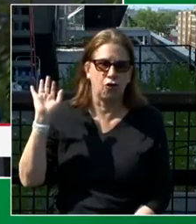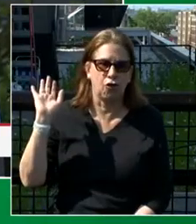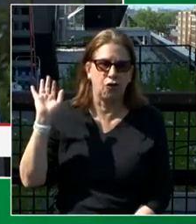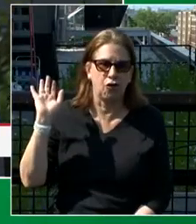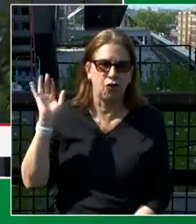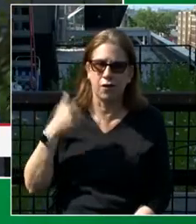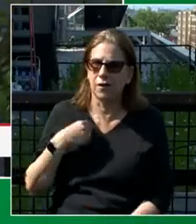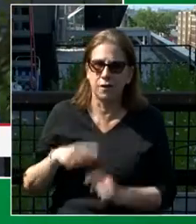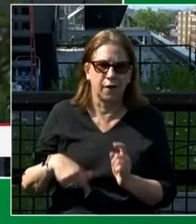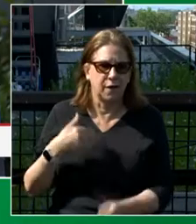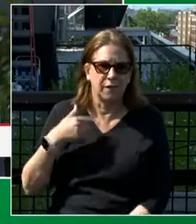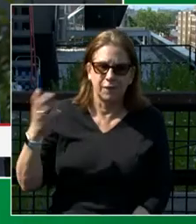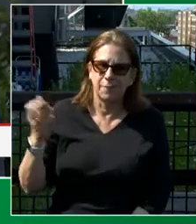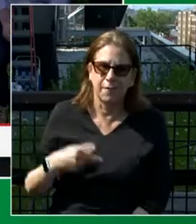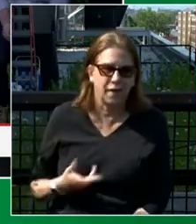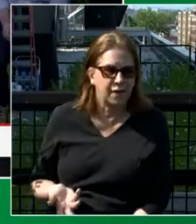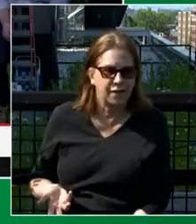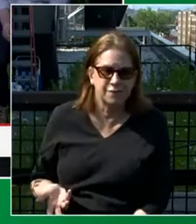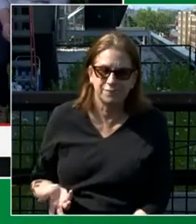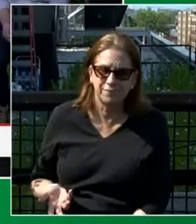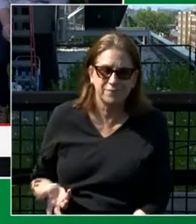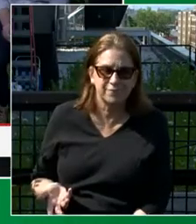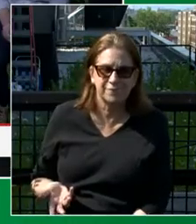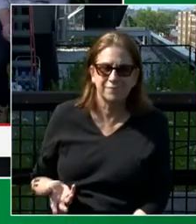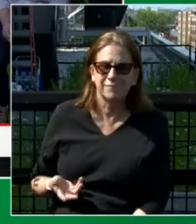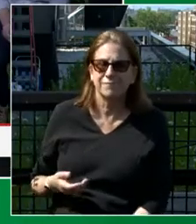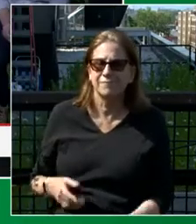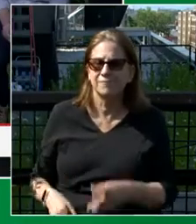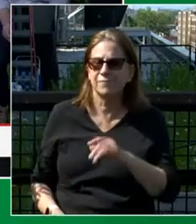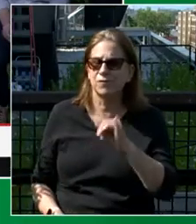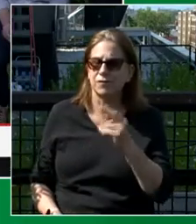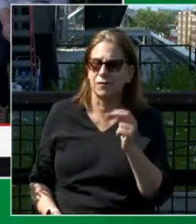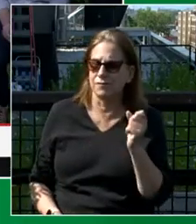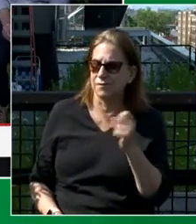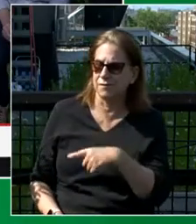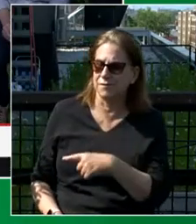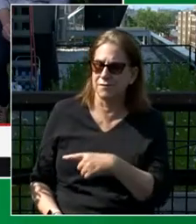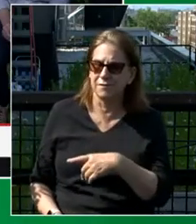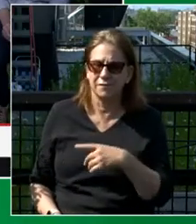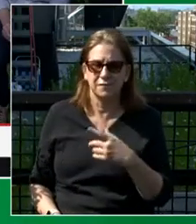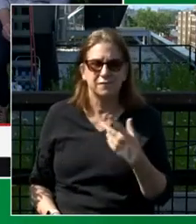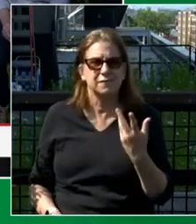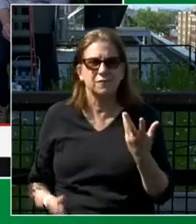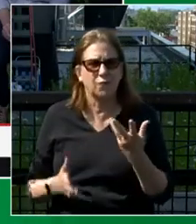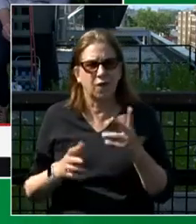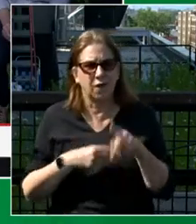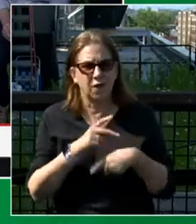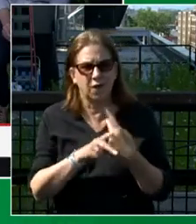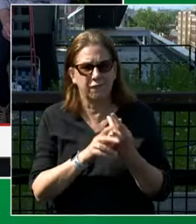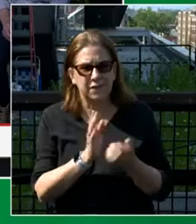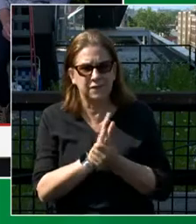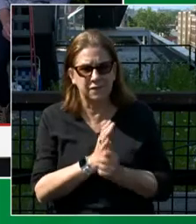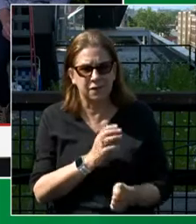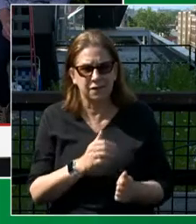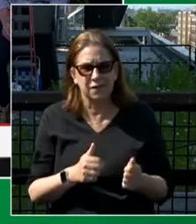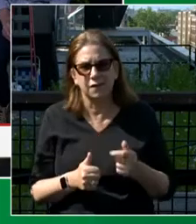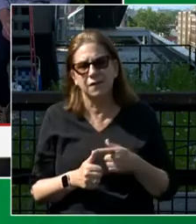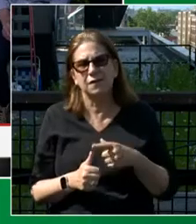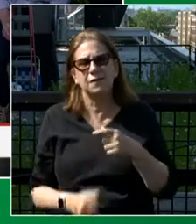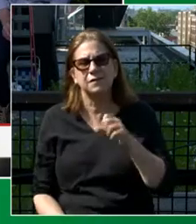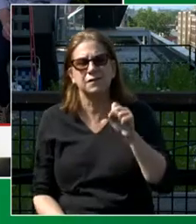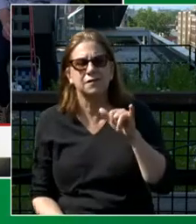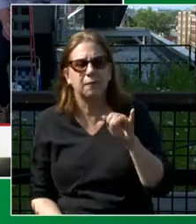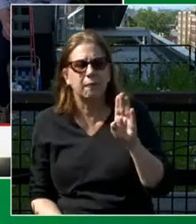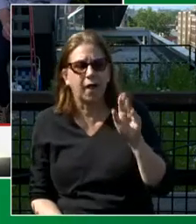thinking about how we kind of plus up our training? Simangwe used to be at the Department of Employment Services. Are there more trainings we